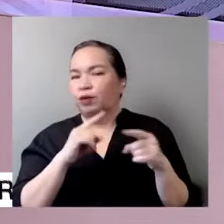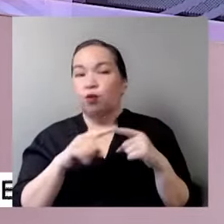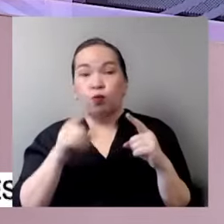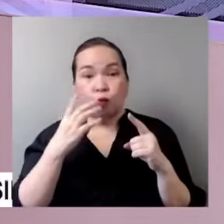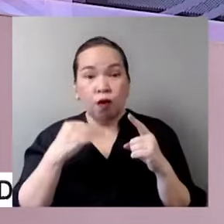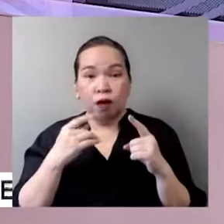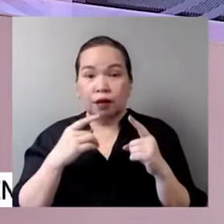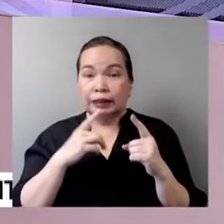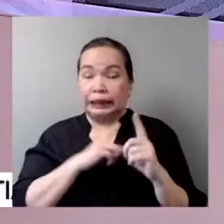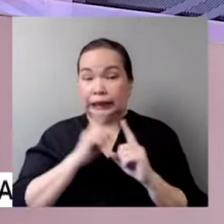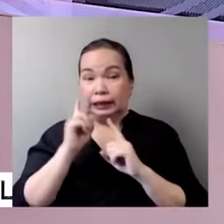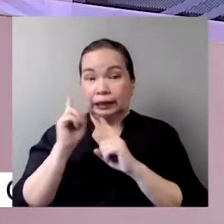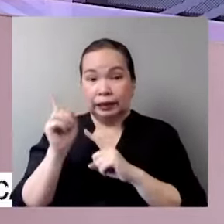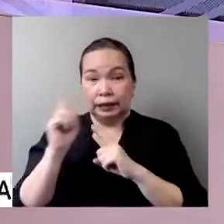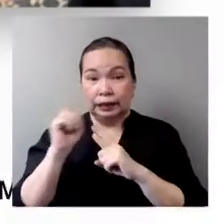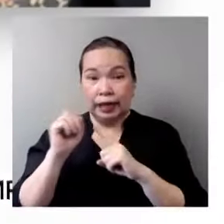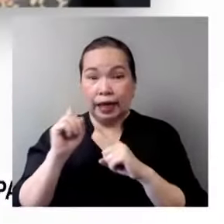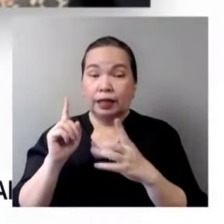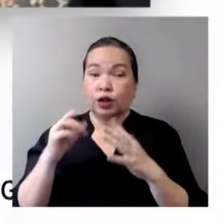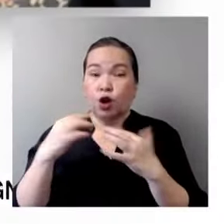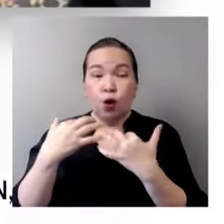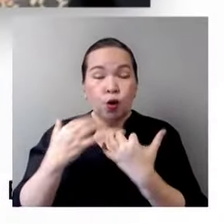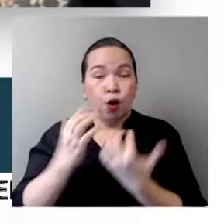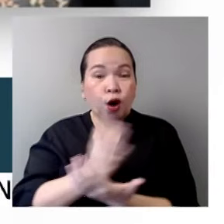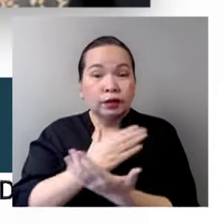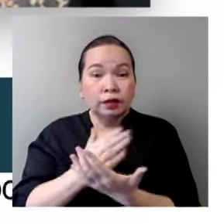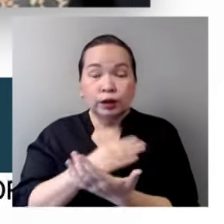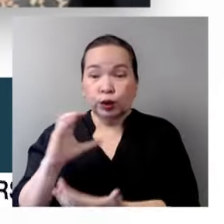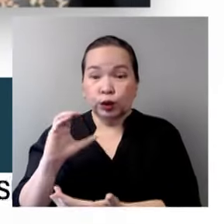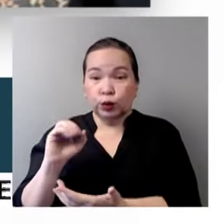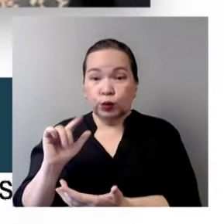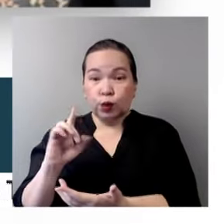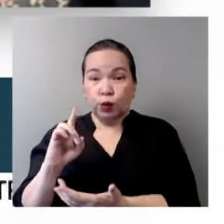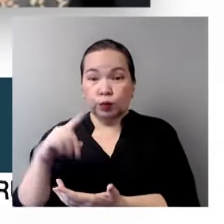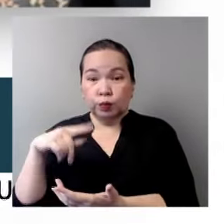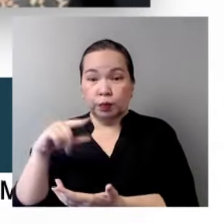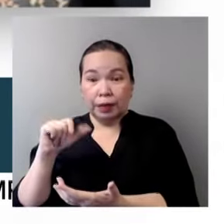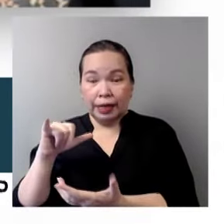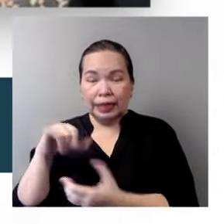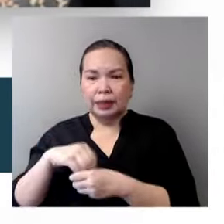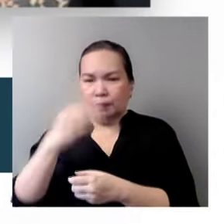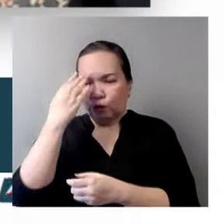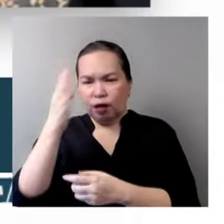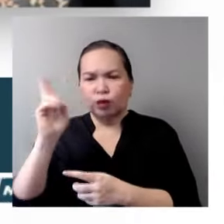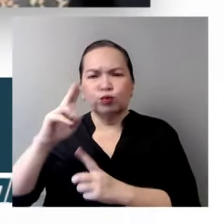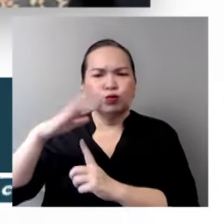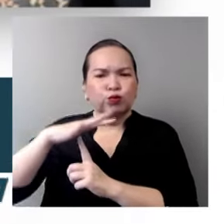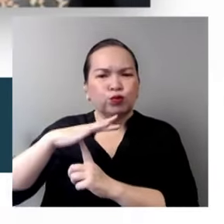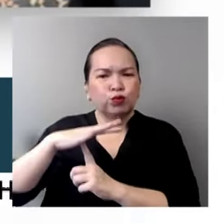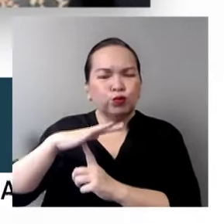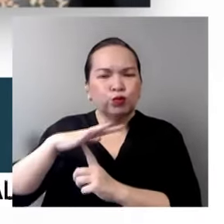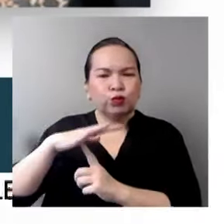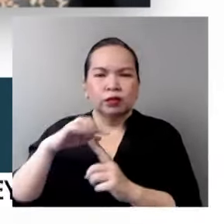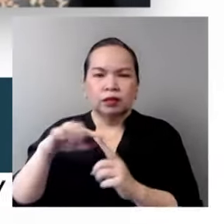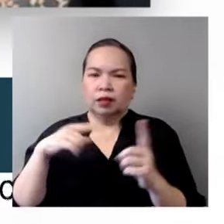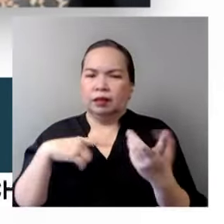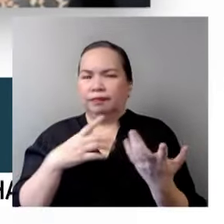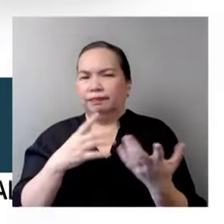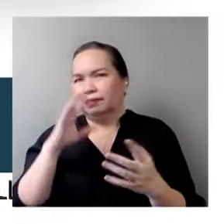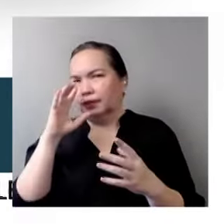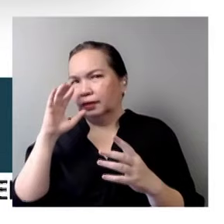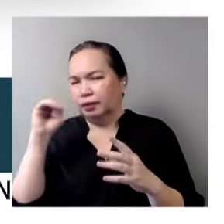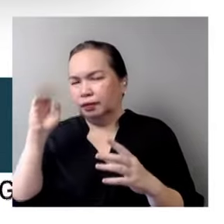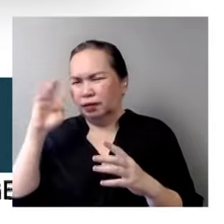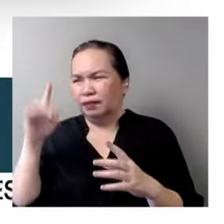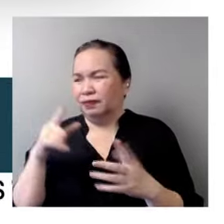band Coldplay in Bulacan. Opposition lawmaker Arlene Brosas called the president's move insensitive and out of touch.